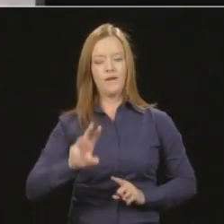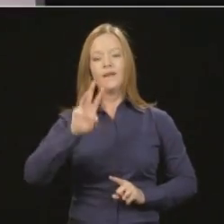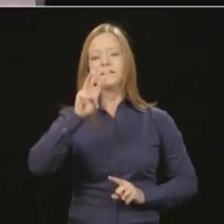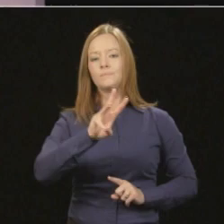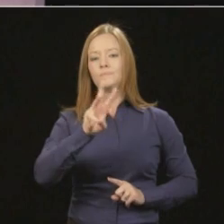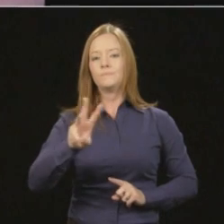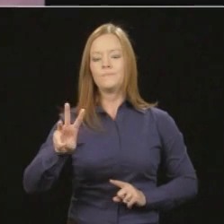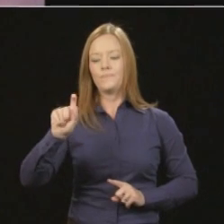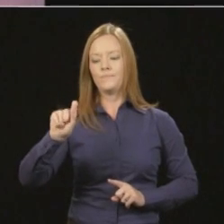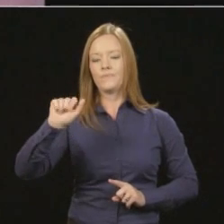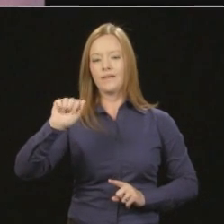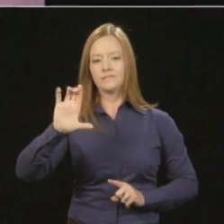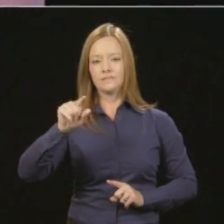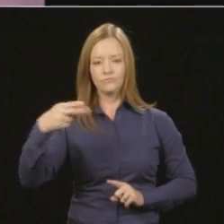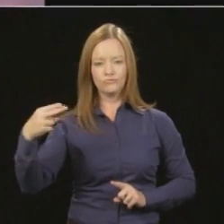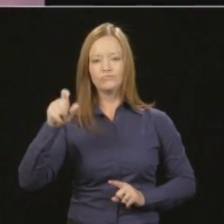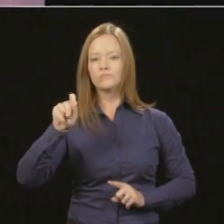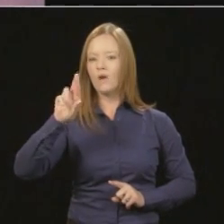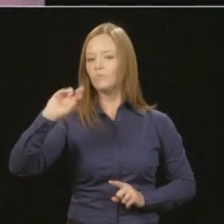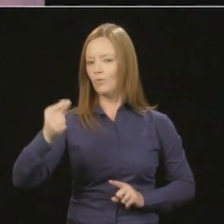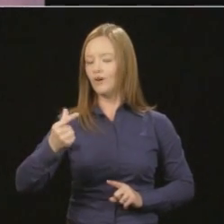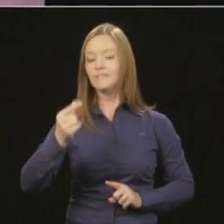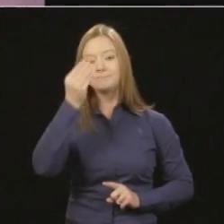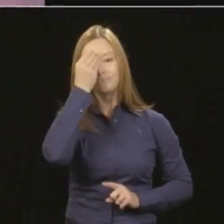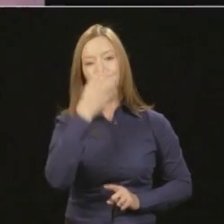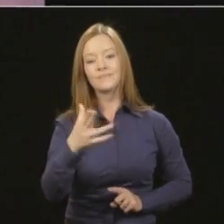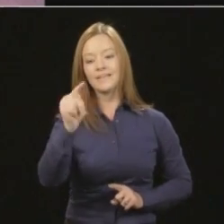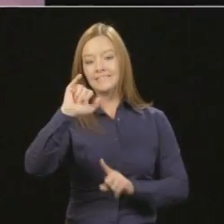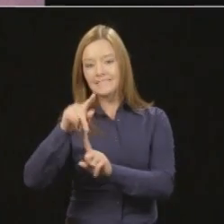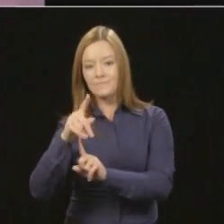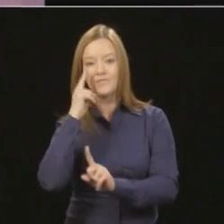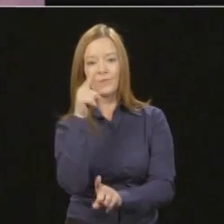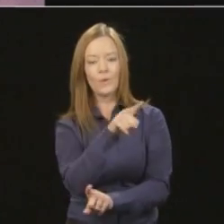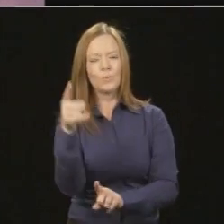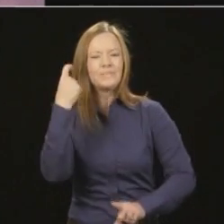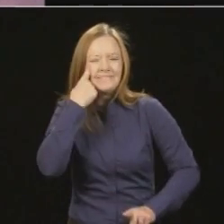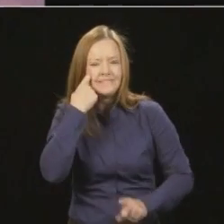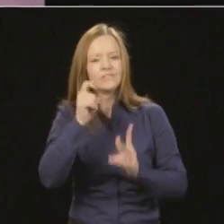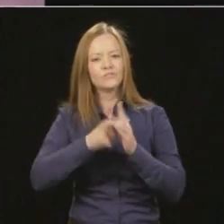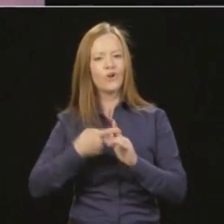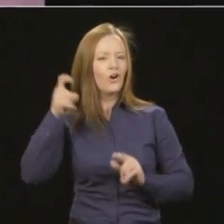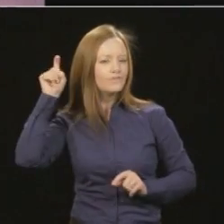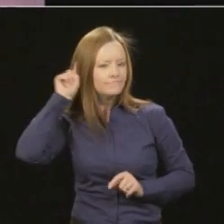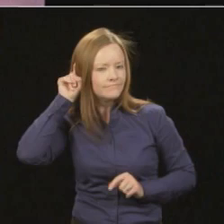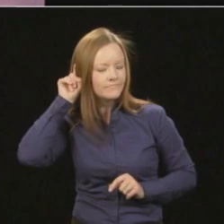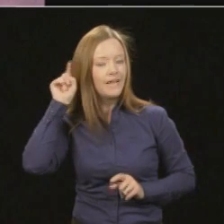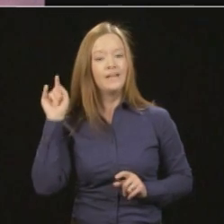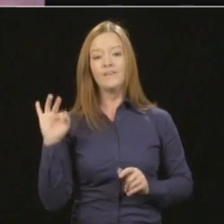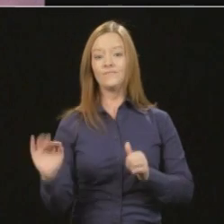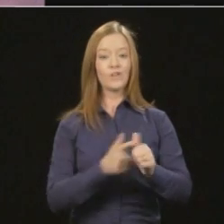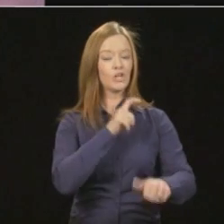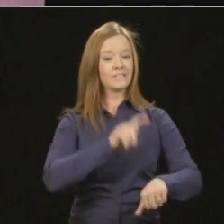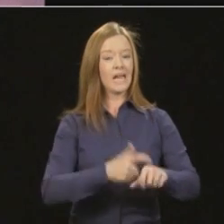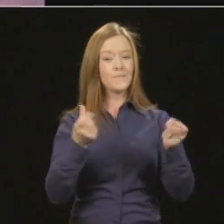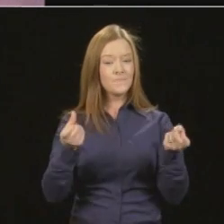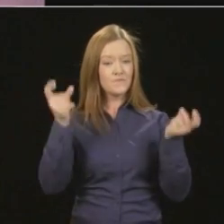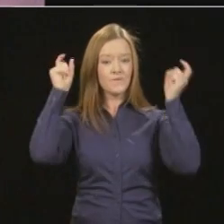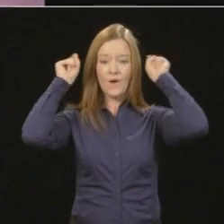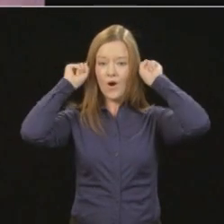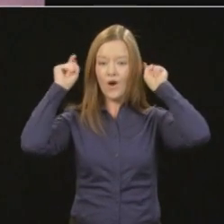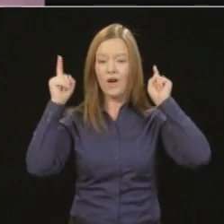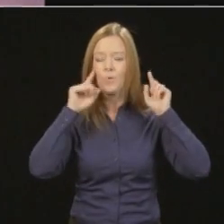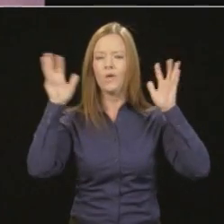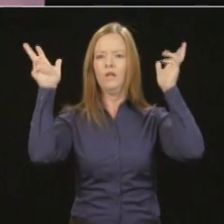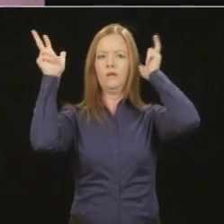www.acdhh.org. Oh, and here's a little tip for you new hearing aid wearers. When you first start wearing your hearing aids, the world will